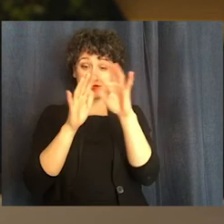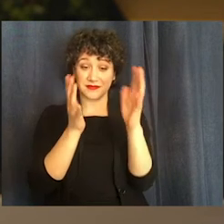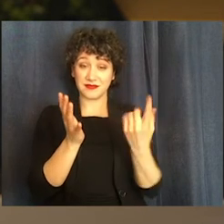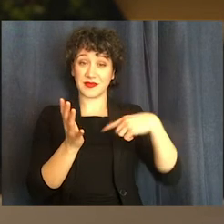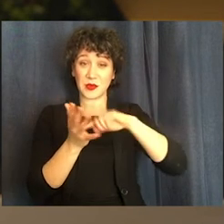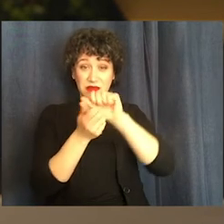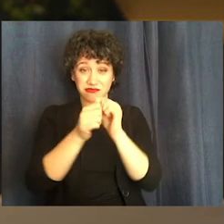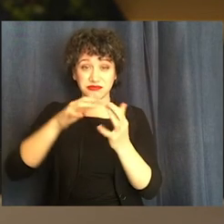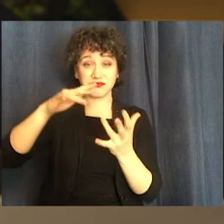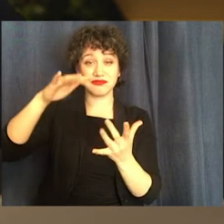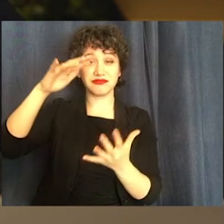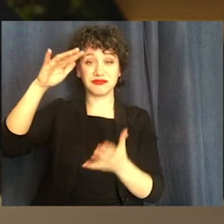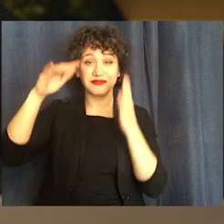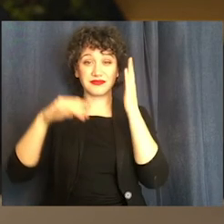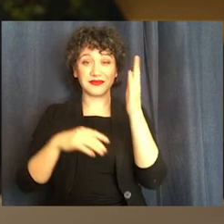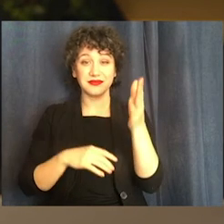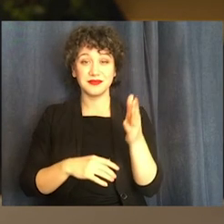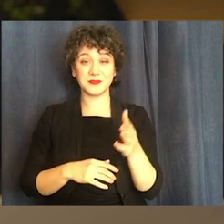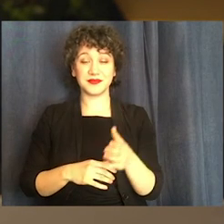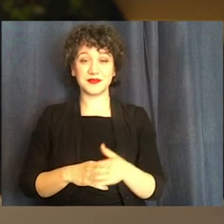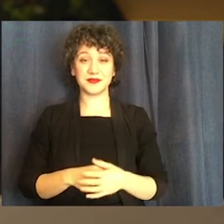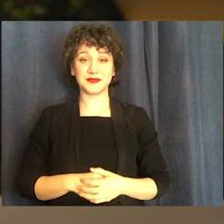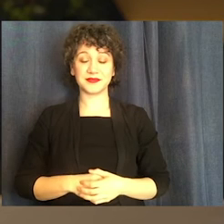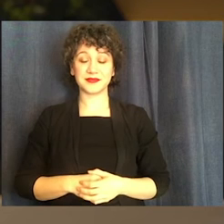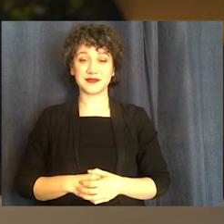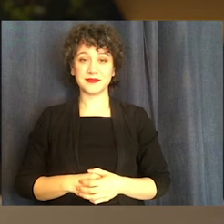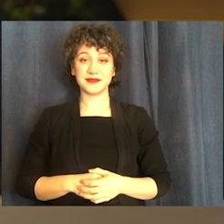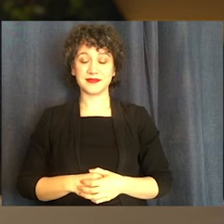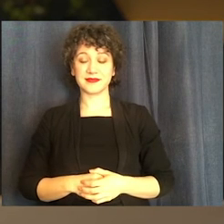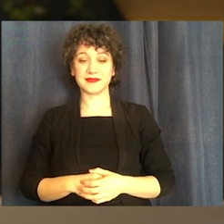Graduates of the class of 2020, it is an honor and a privilege to give this